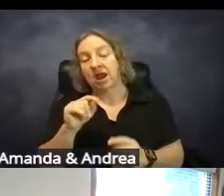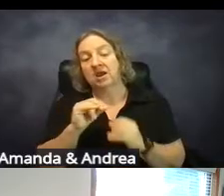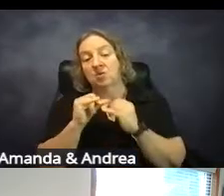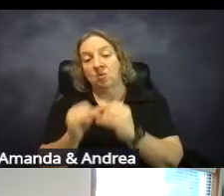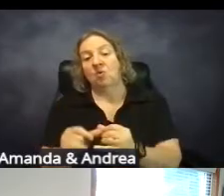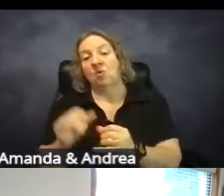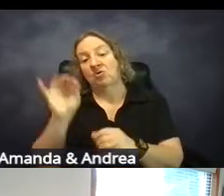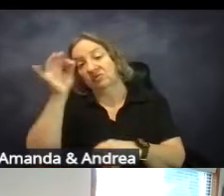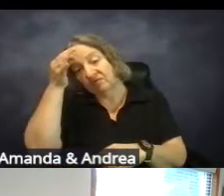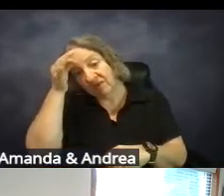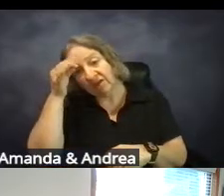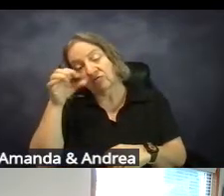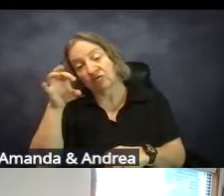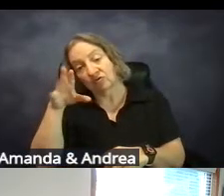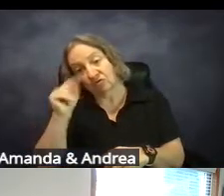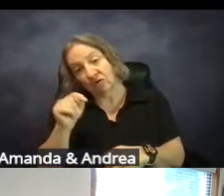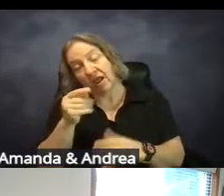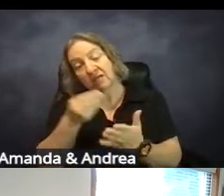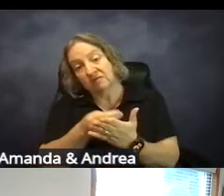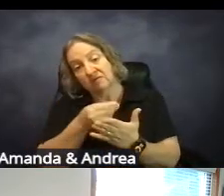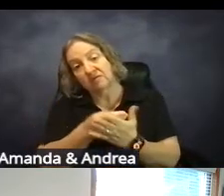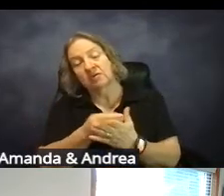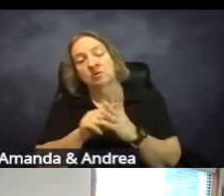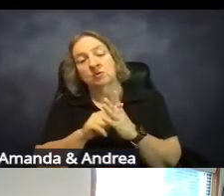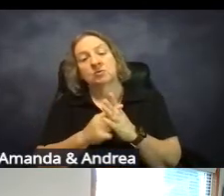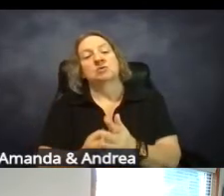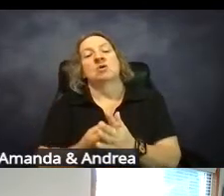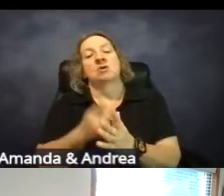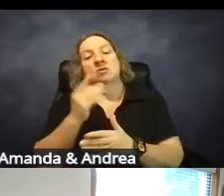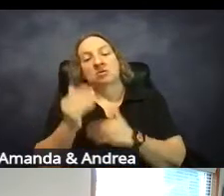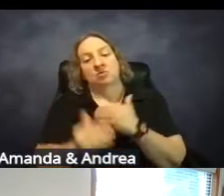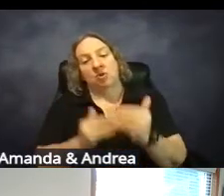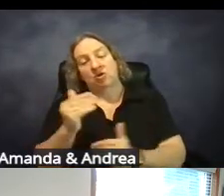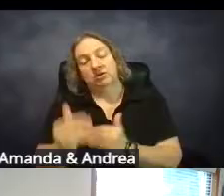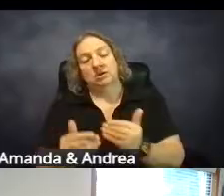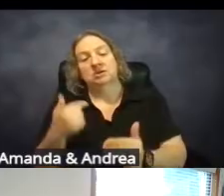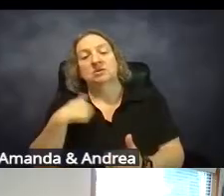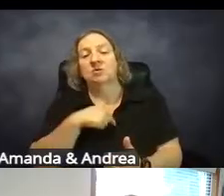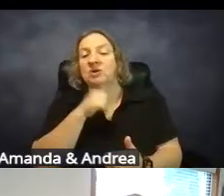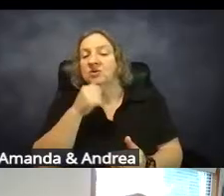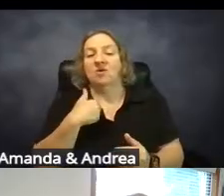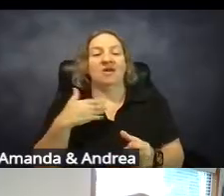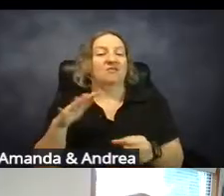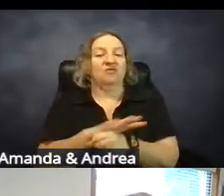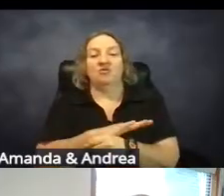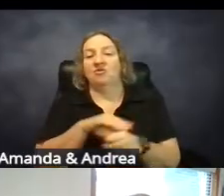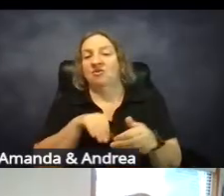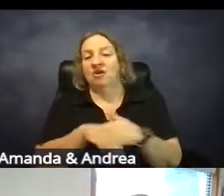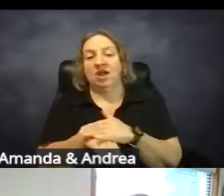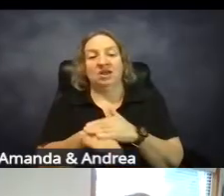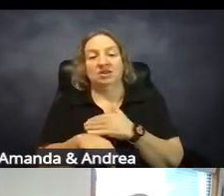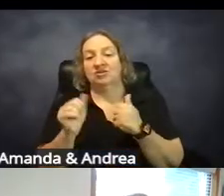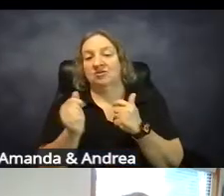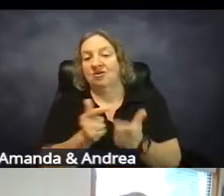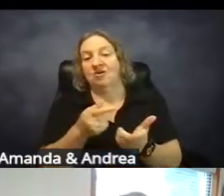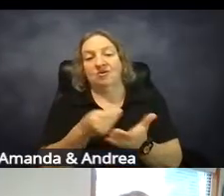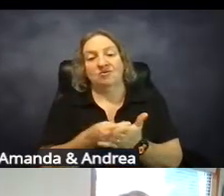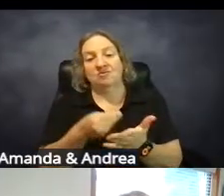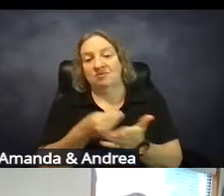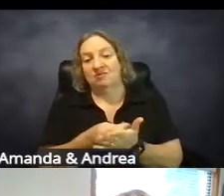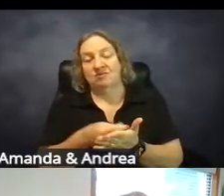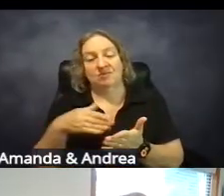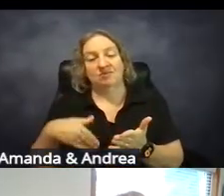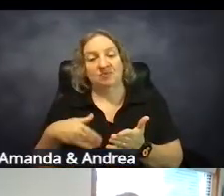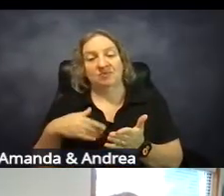grant awards to start the process. We don't have full access to all of those dollars because most of